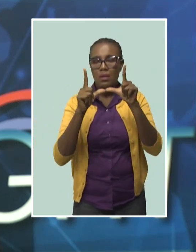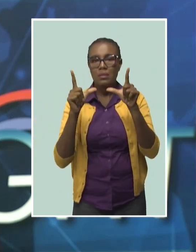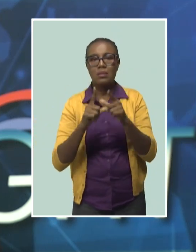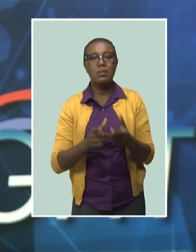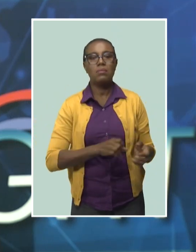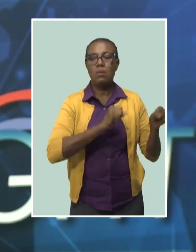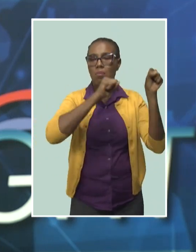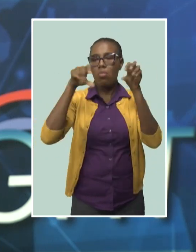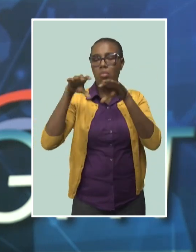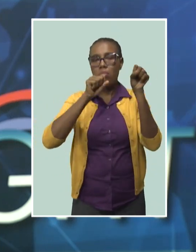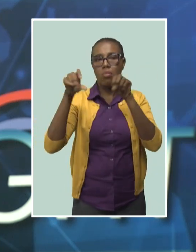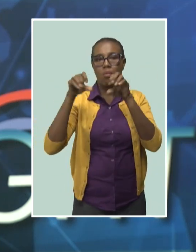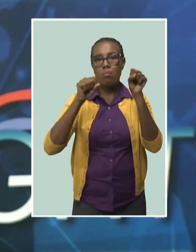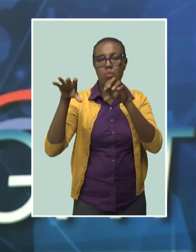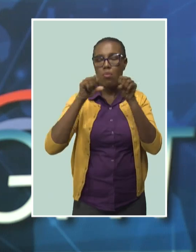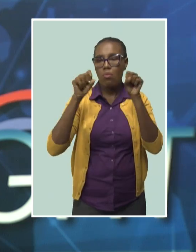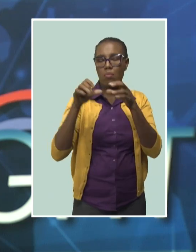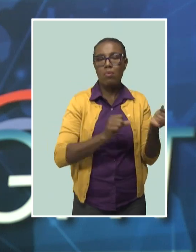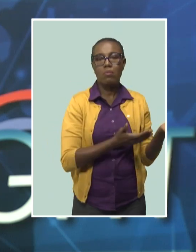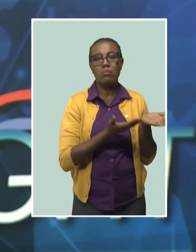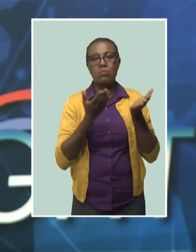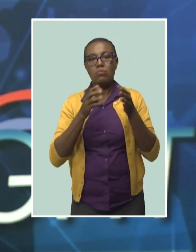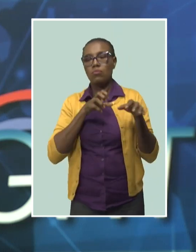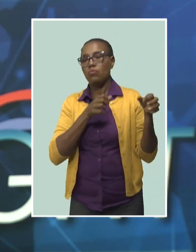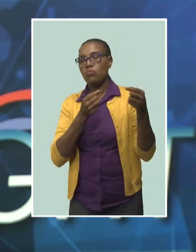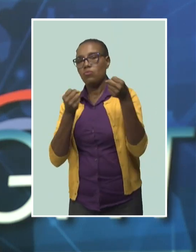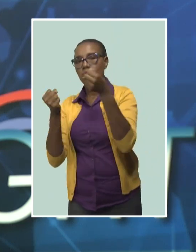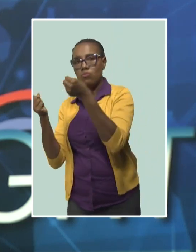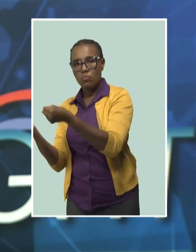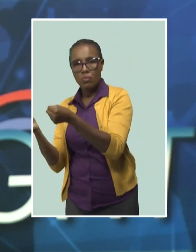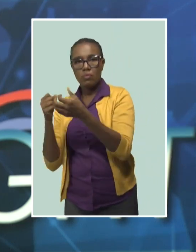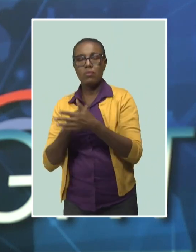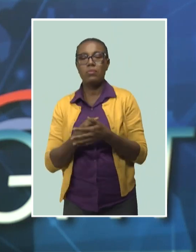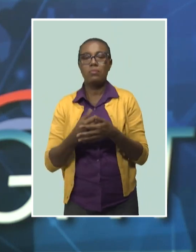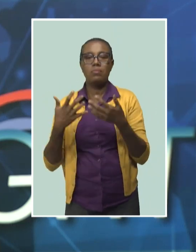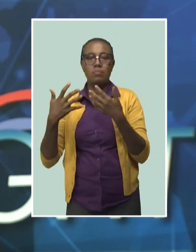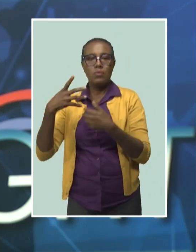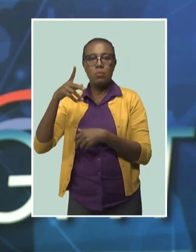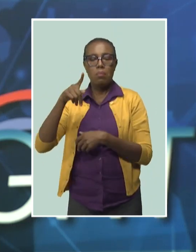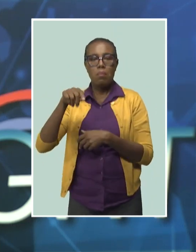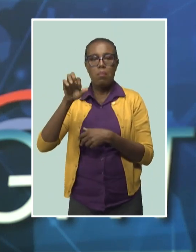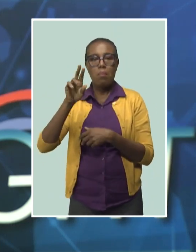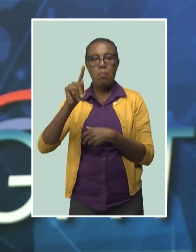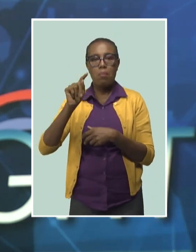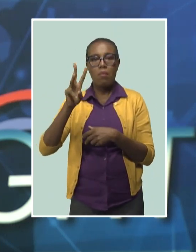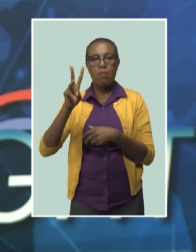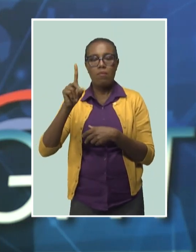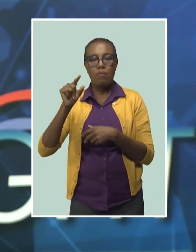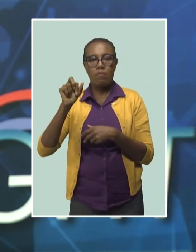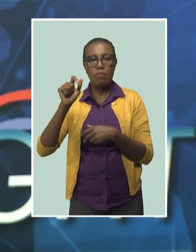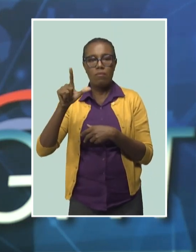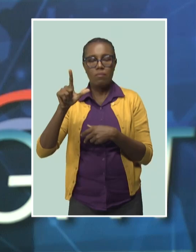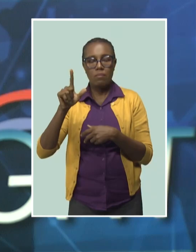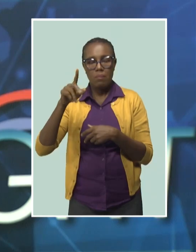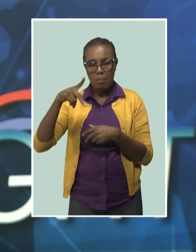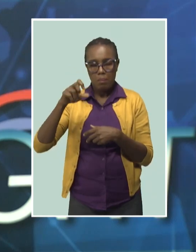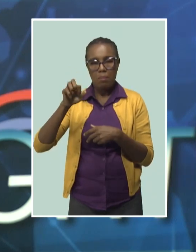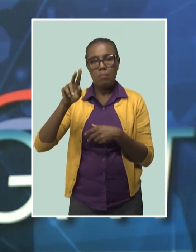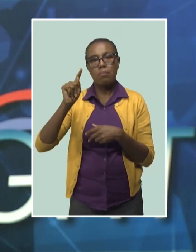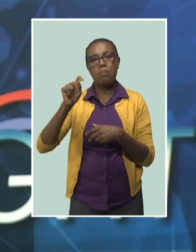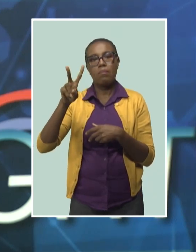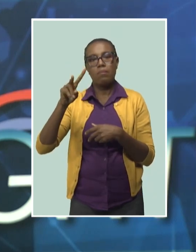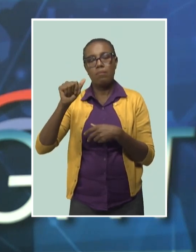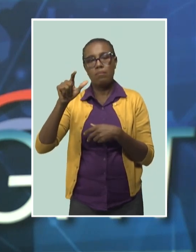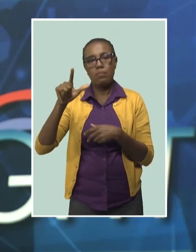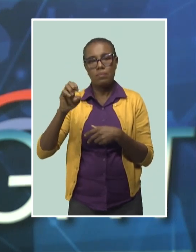Vale. While it is still unclear as to when the actual cutting of the canes will begin, the expectation among sugar farmers is that it